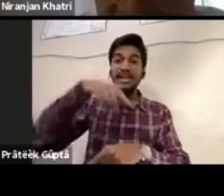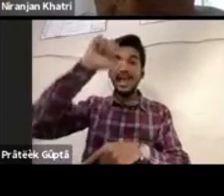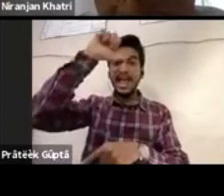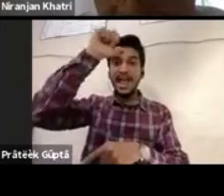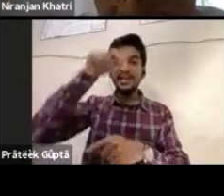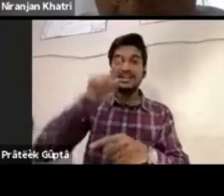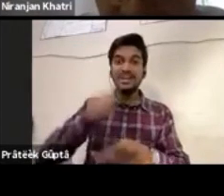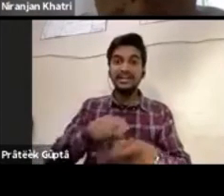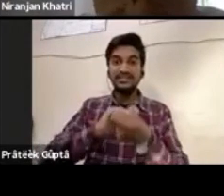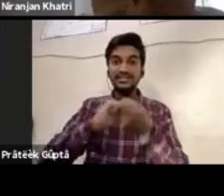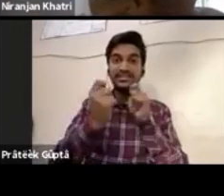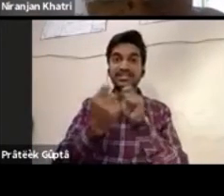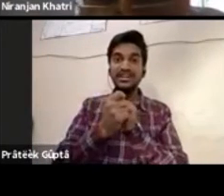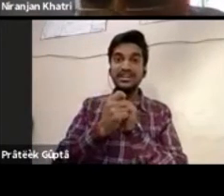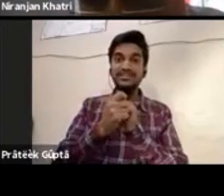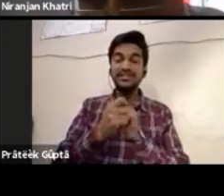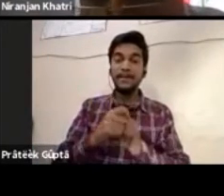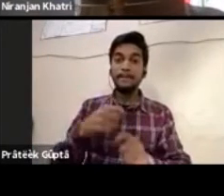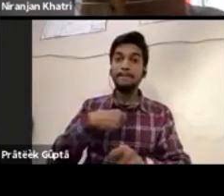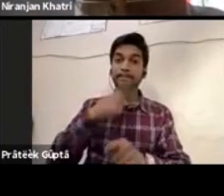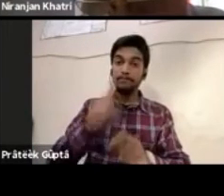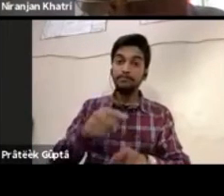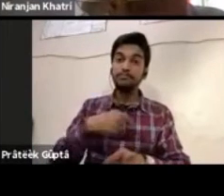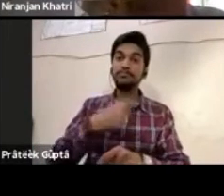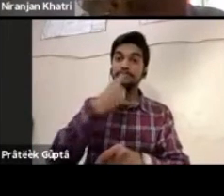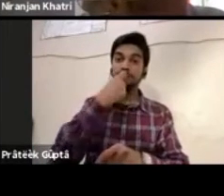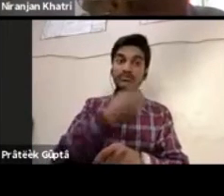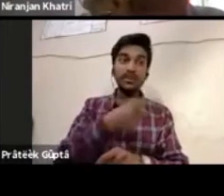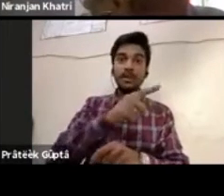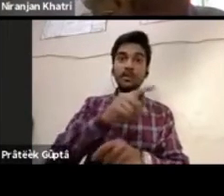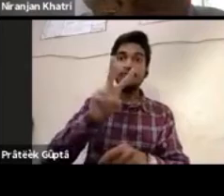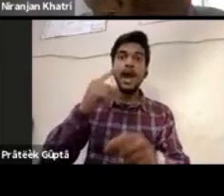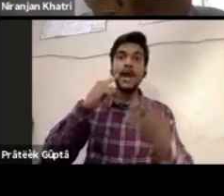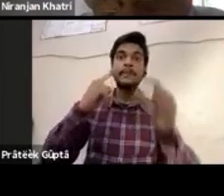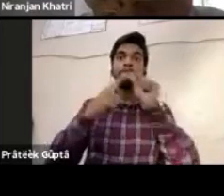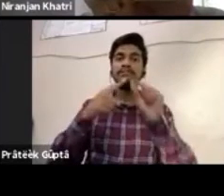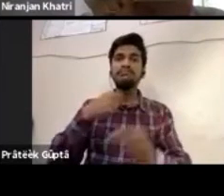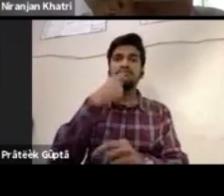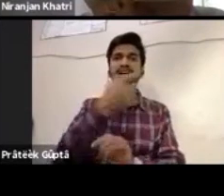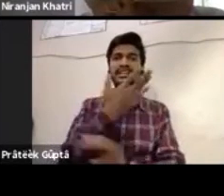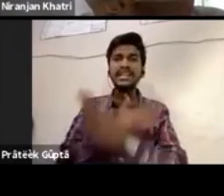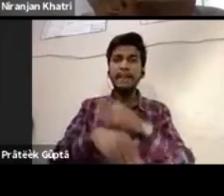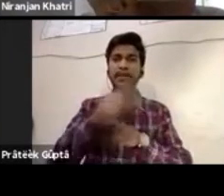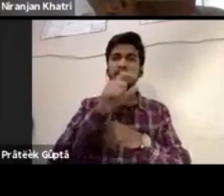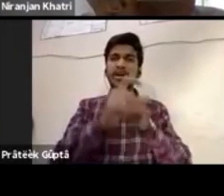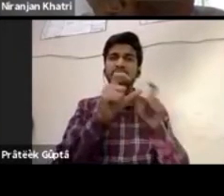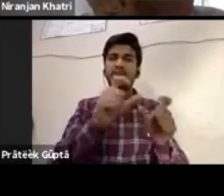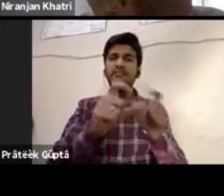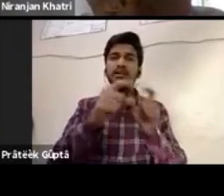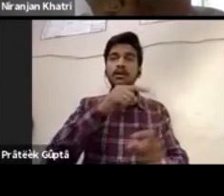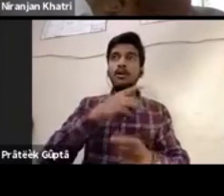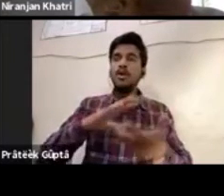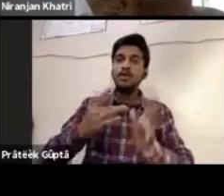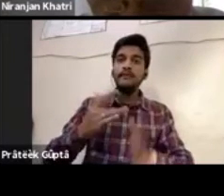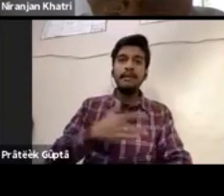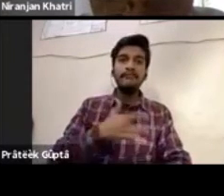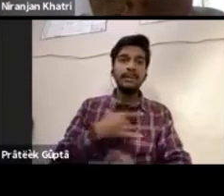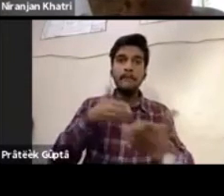normal social etiquettes ka system. People will understand. I think somebody said it.